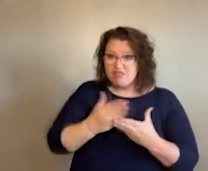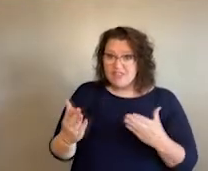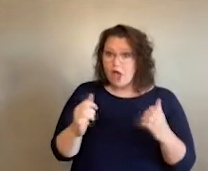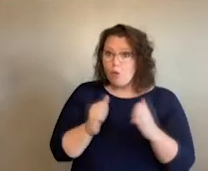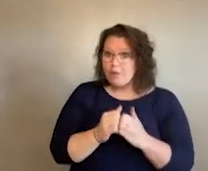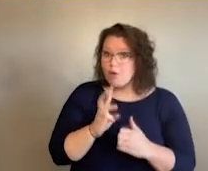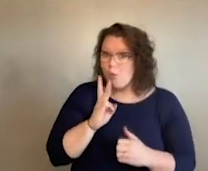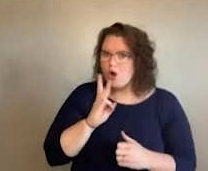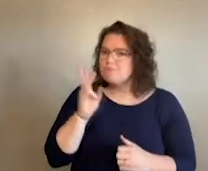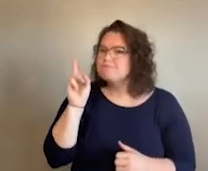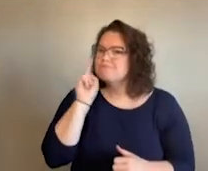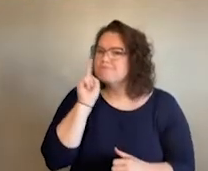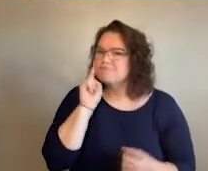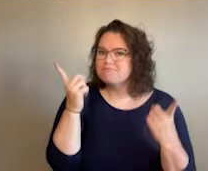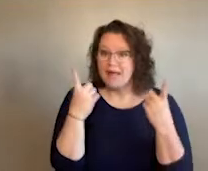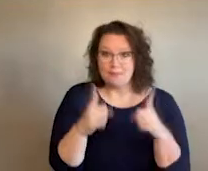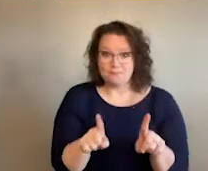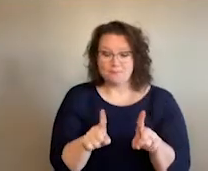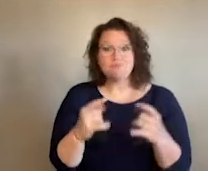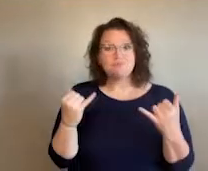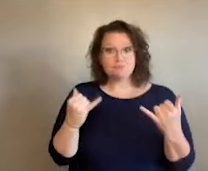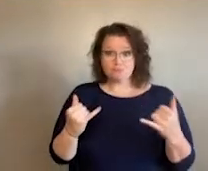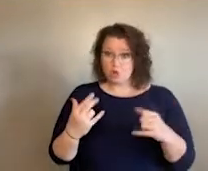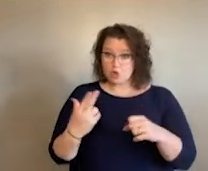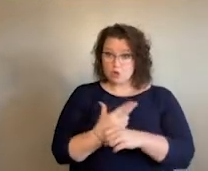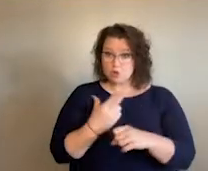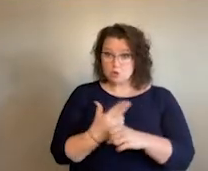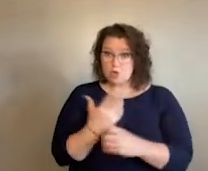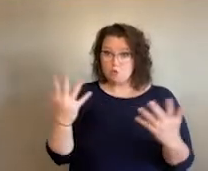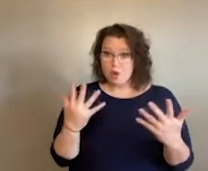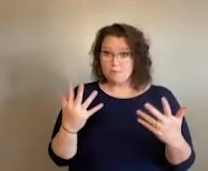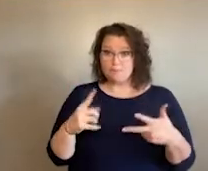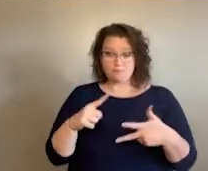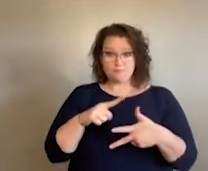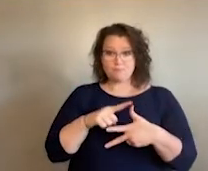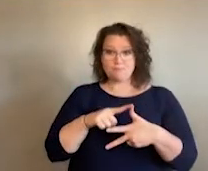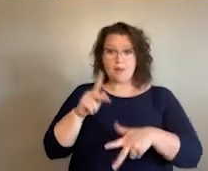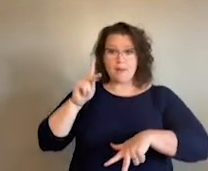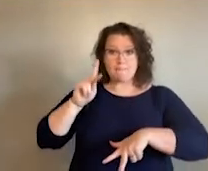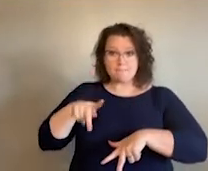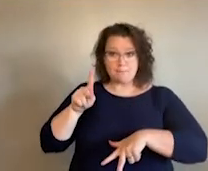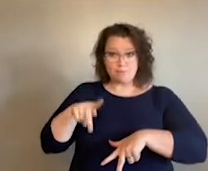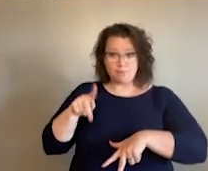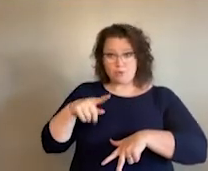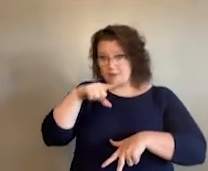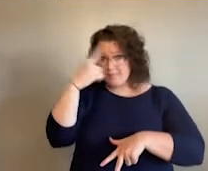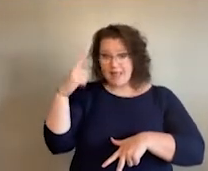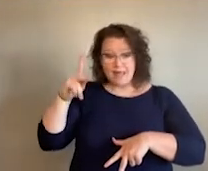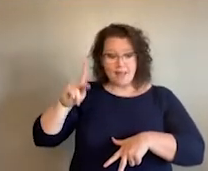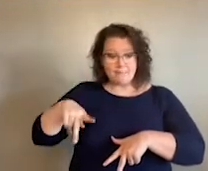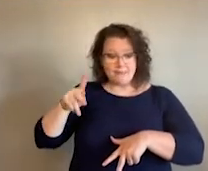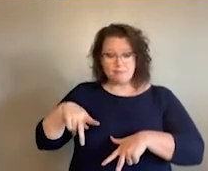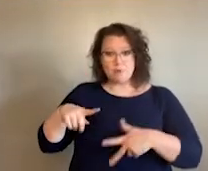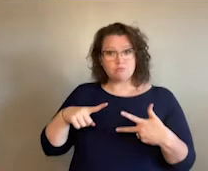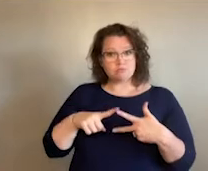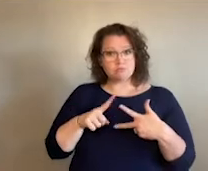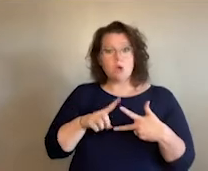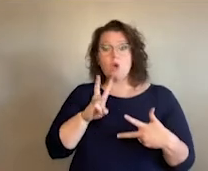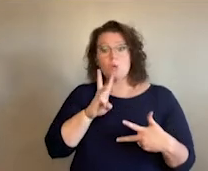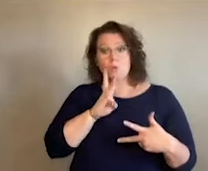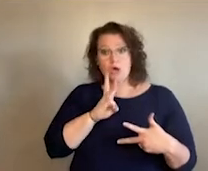water. For today's experiment, we're going to use black pepper, of course a little bit of